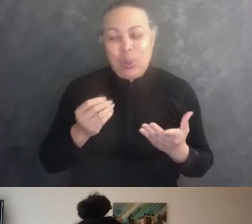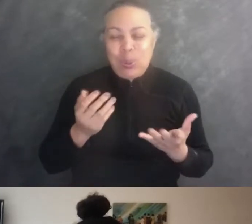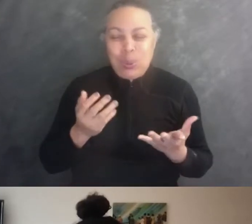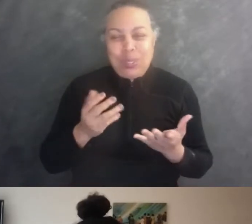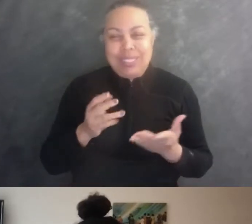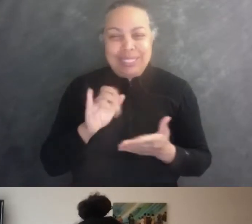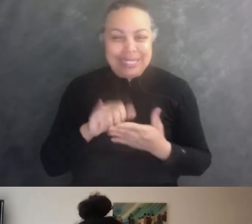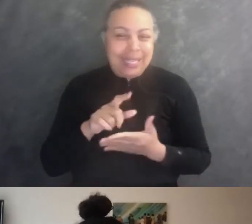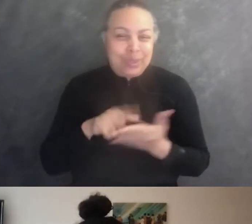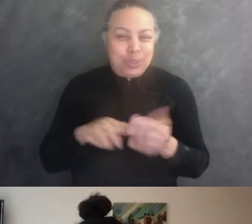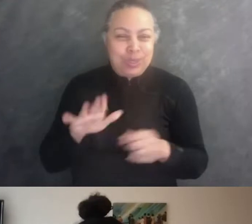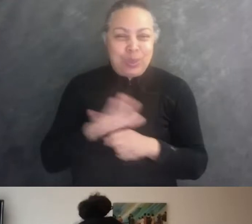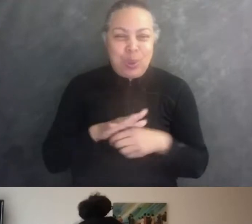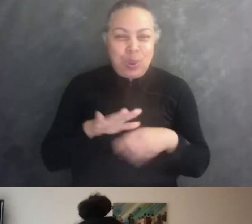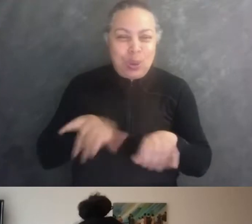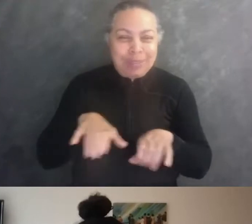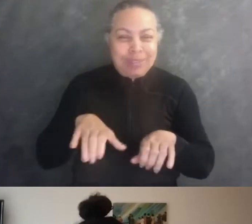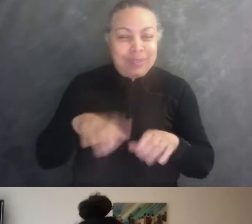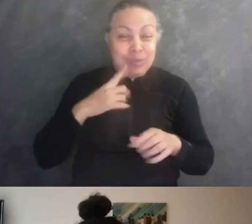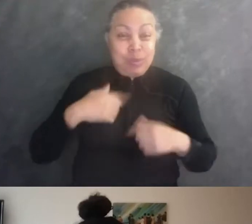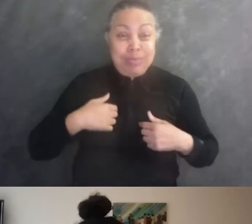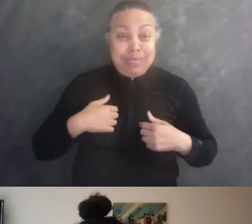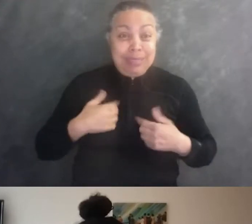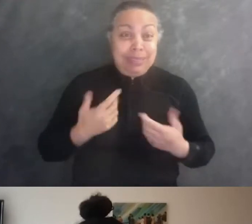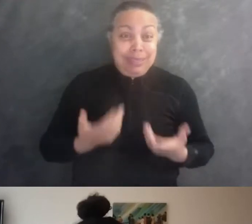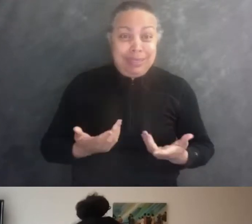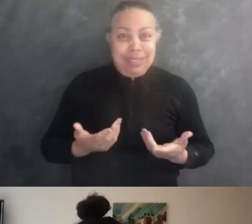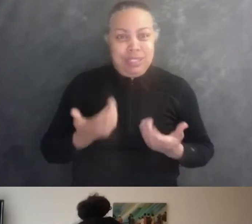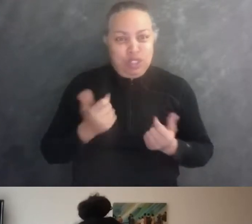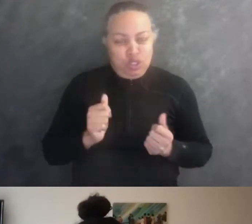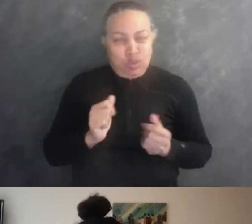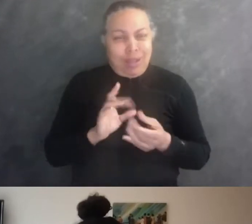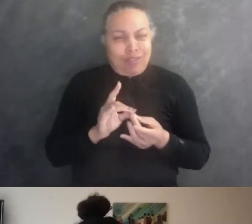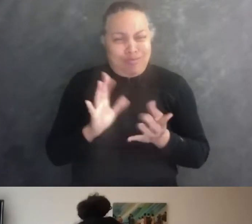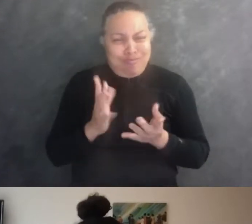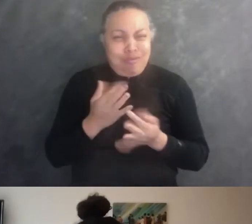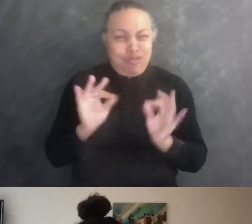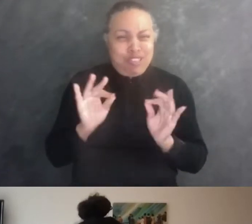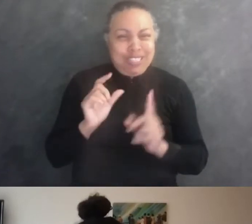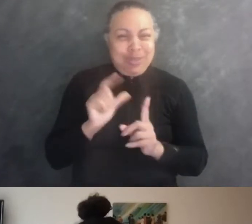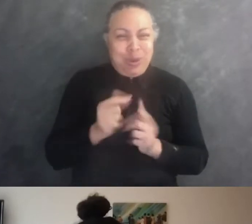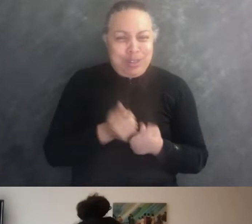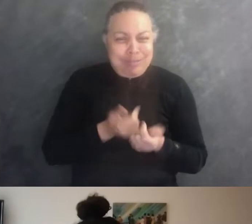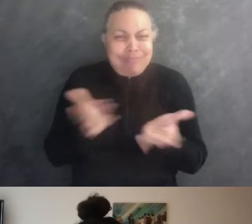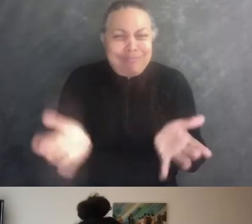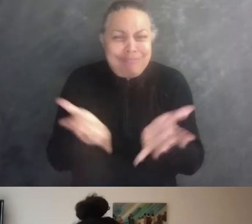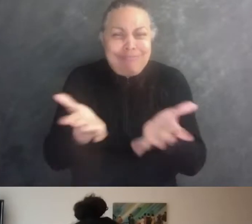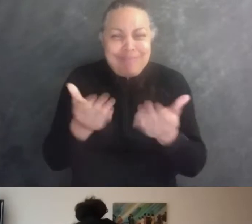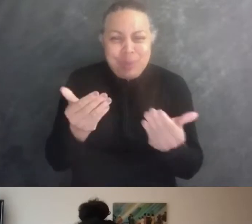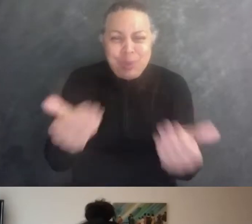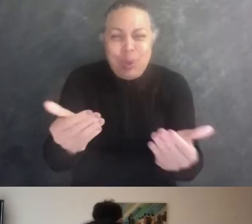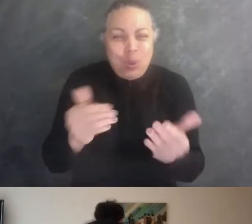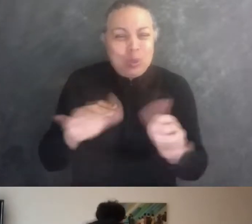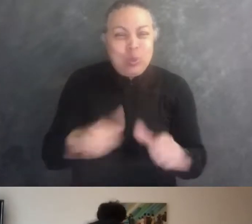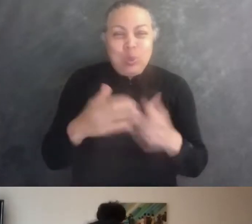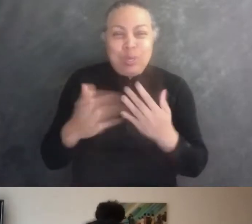like what the whole enterprise is for me, to free them to do as they might wish to